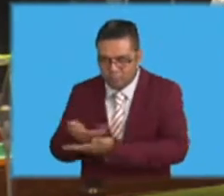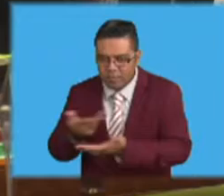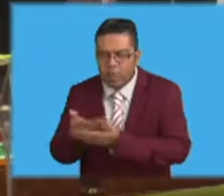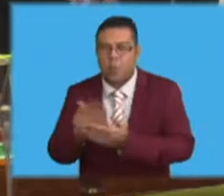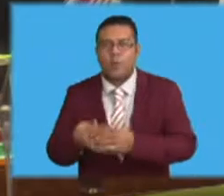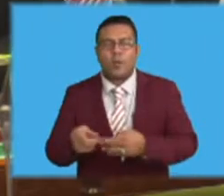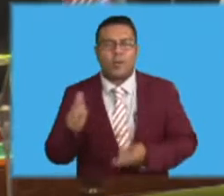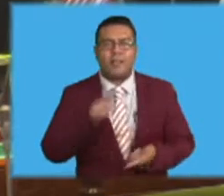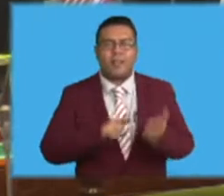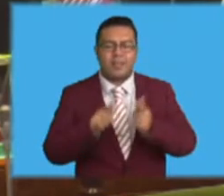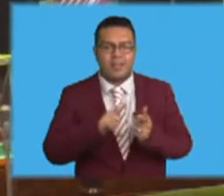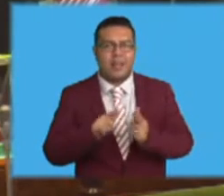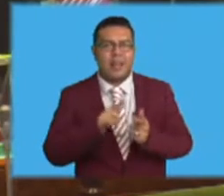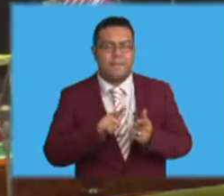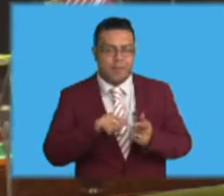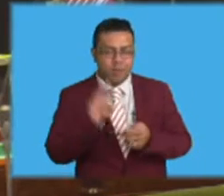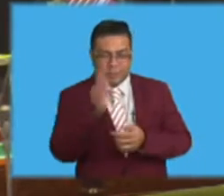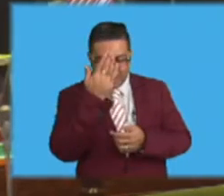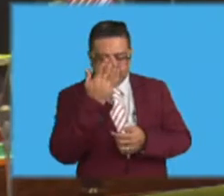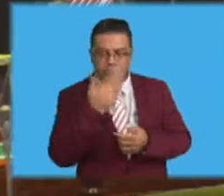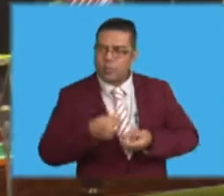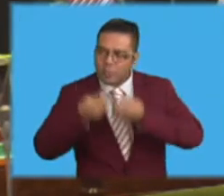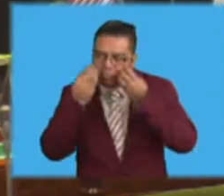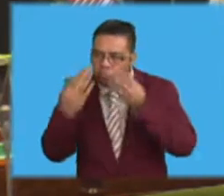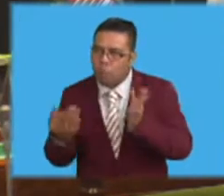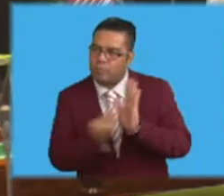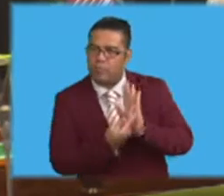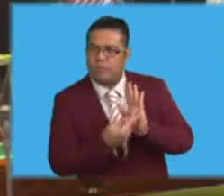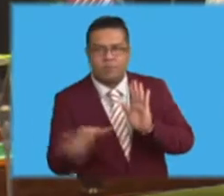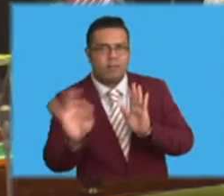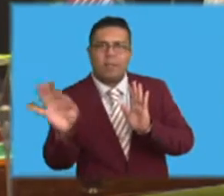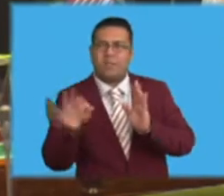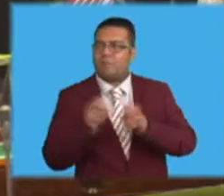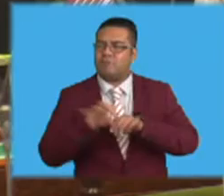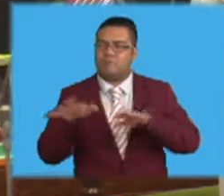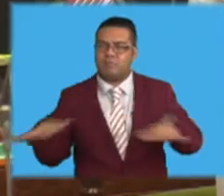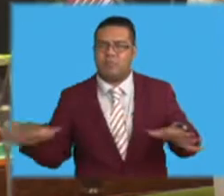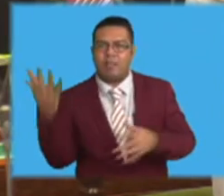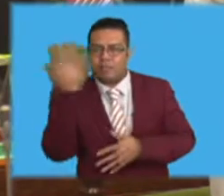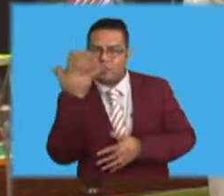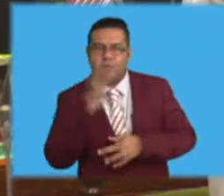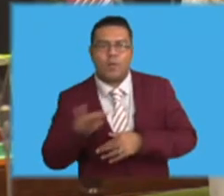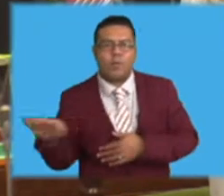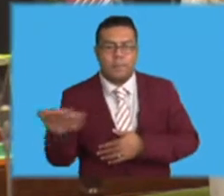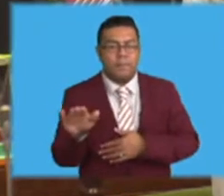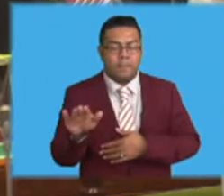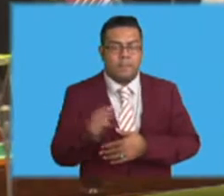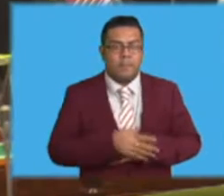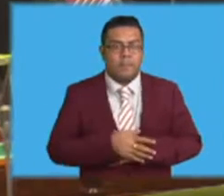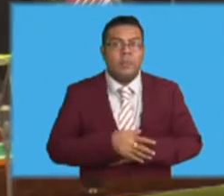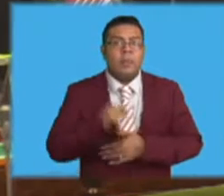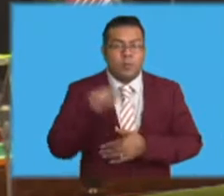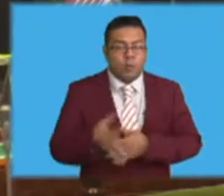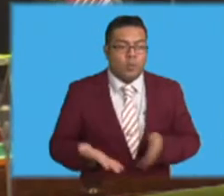of the chemical analysis test of the water that has been taken. Madam Speaker, based on the results of the test, the Ministry, through its